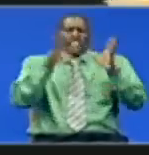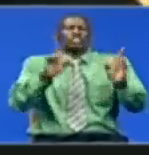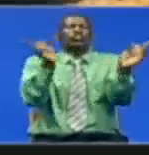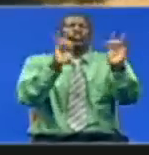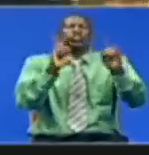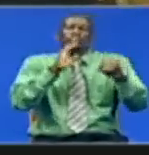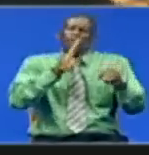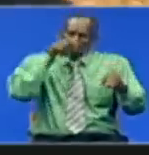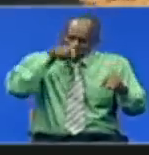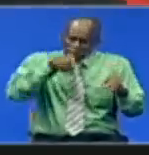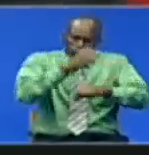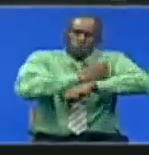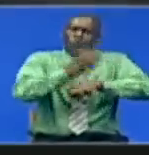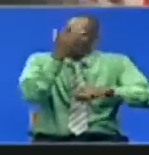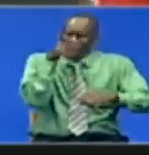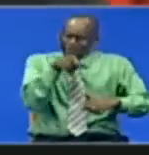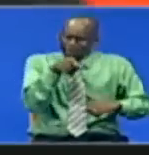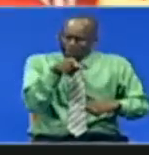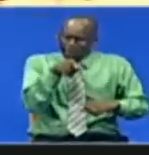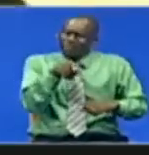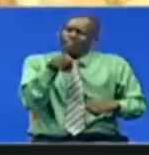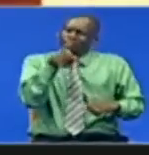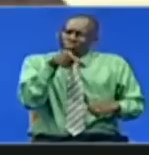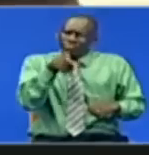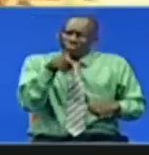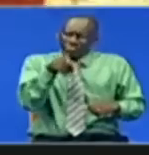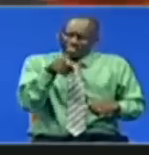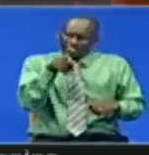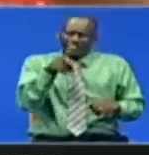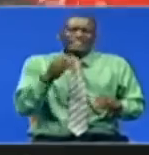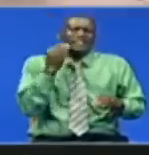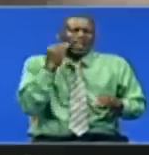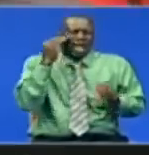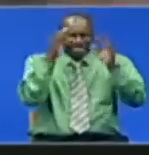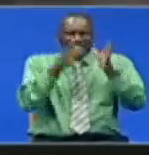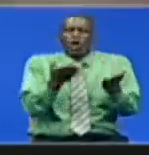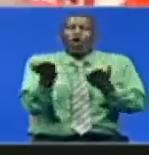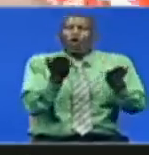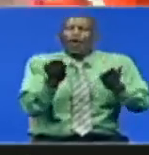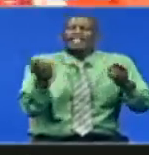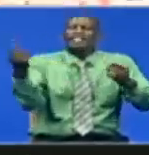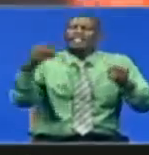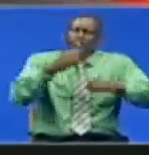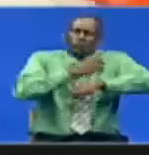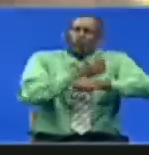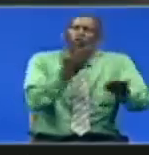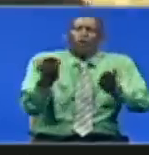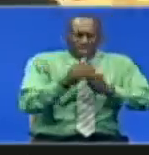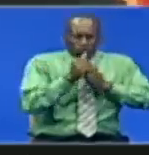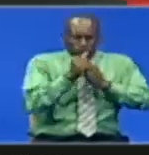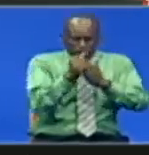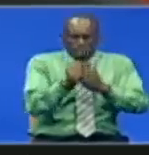he should not be on this school? The mean score where he came from was lower